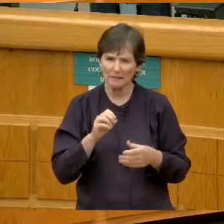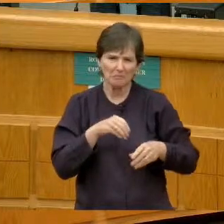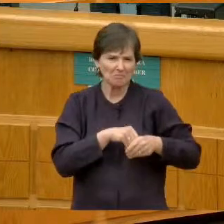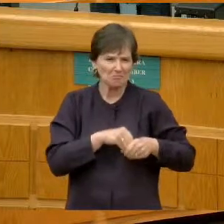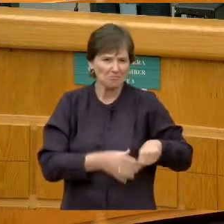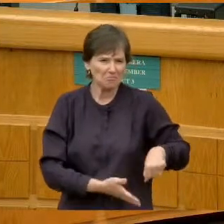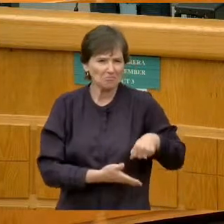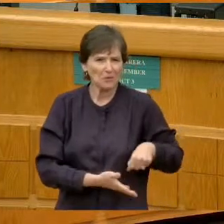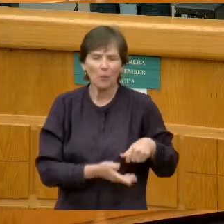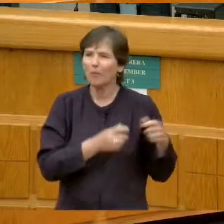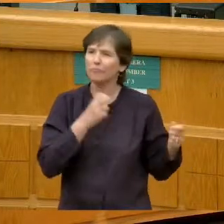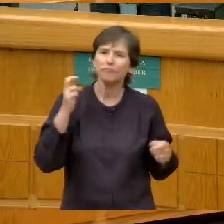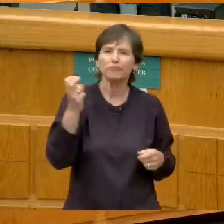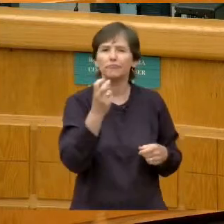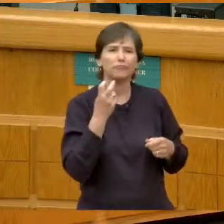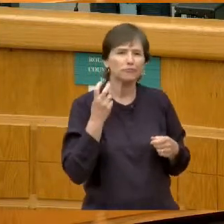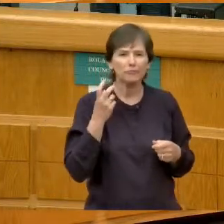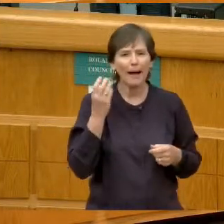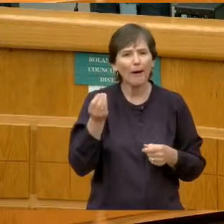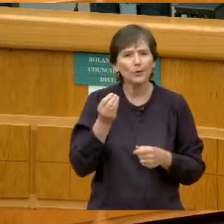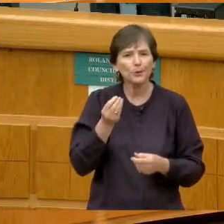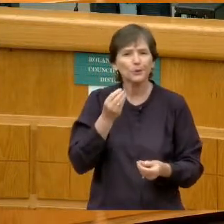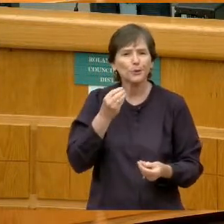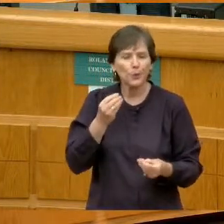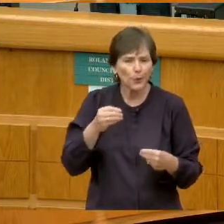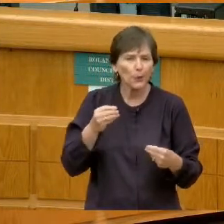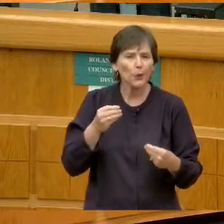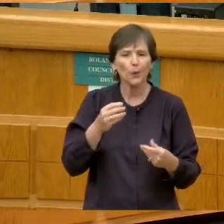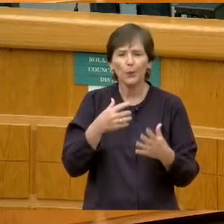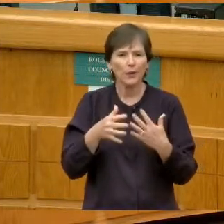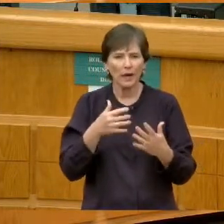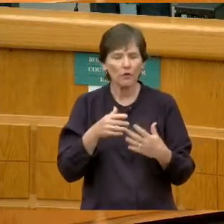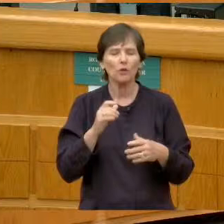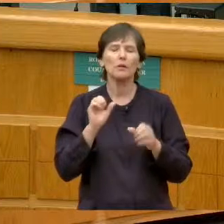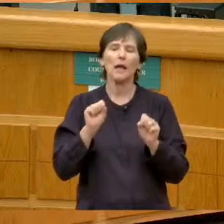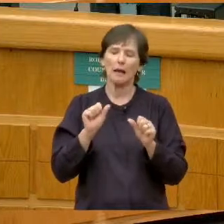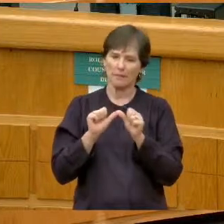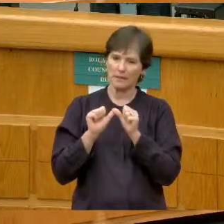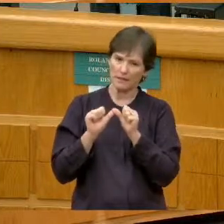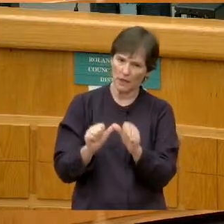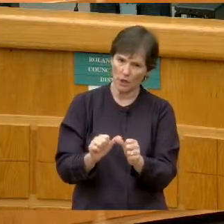briefcase or something, so when you're going around, you can continue to keep yourself safe, because